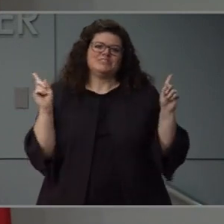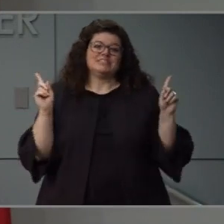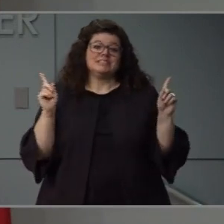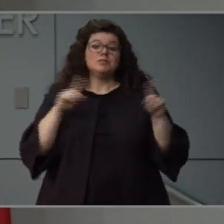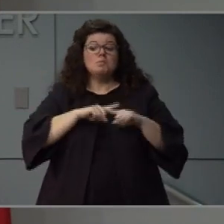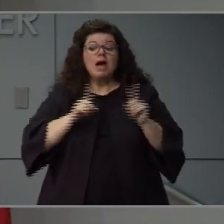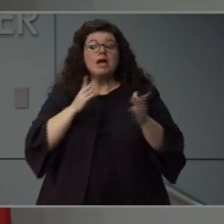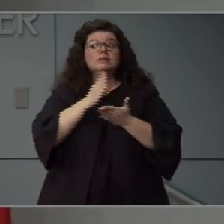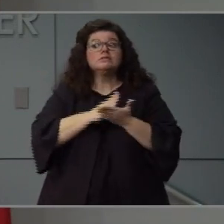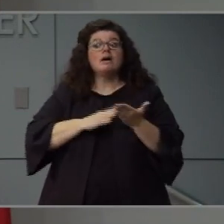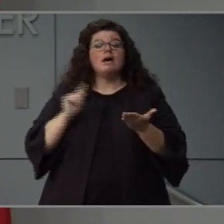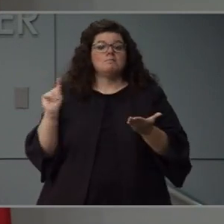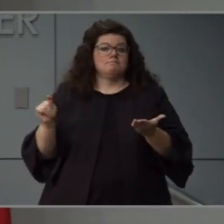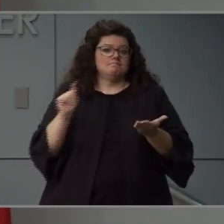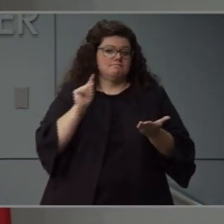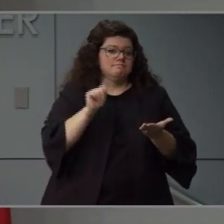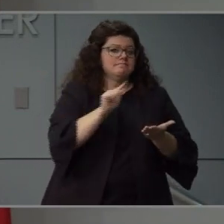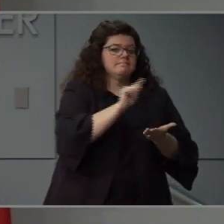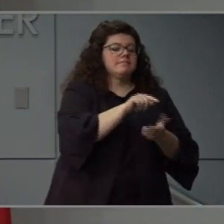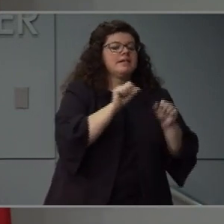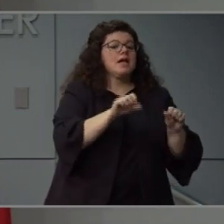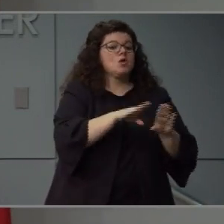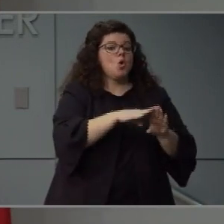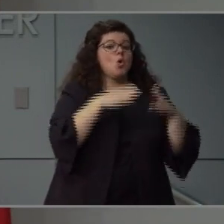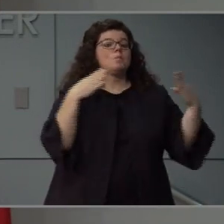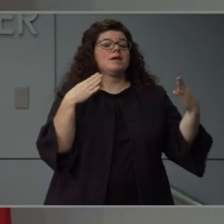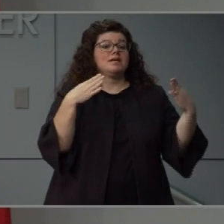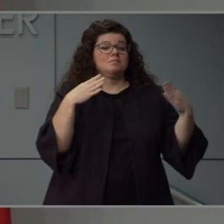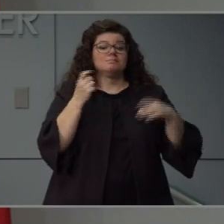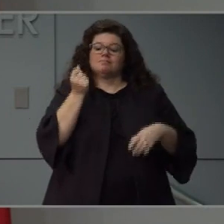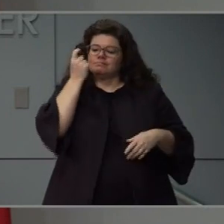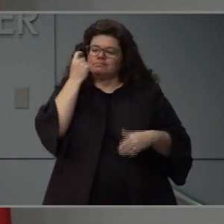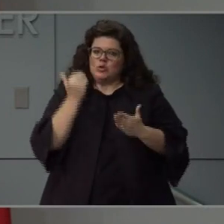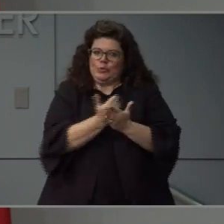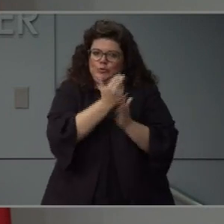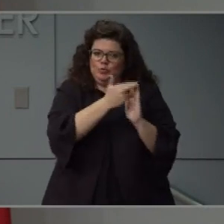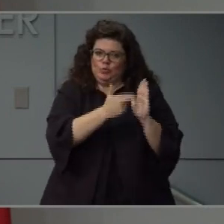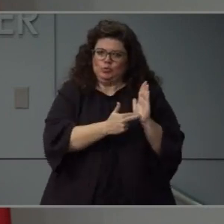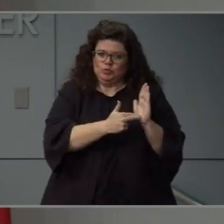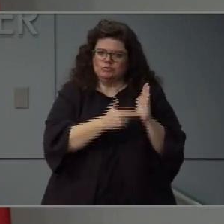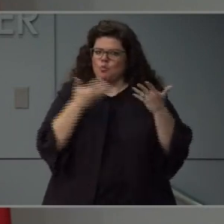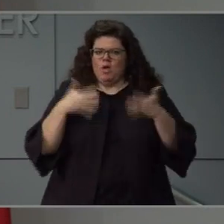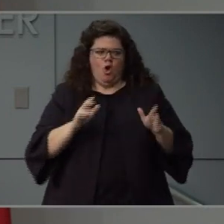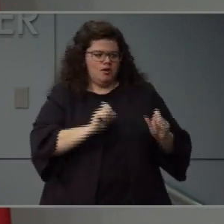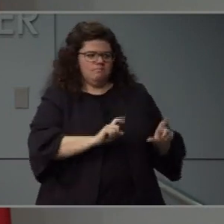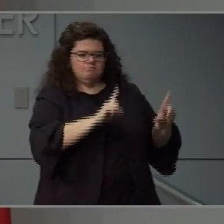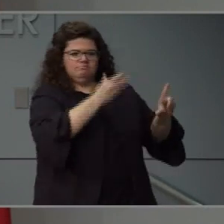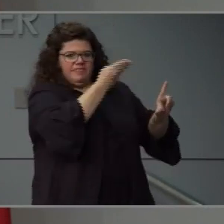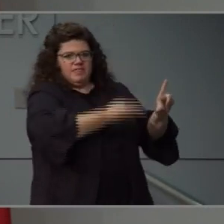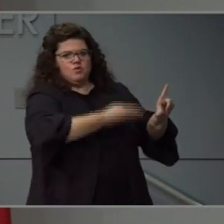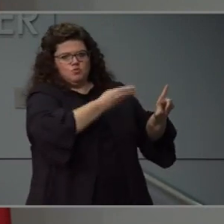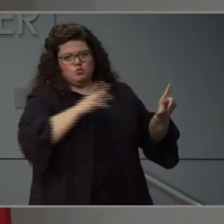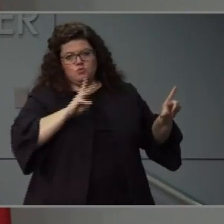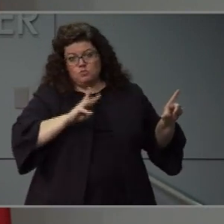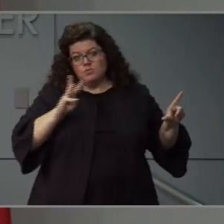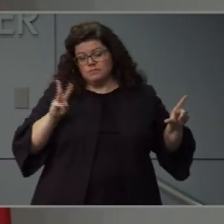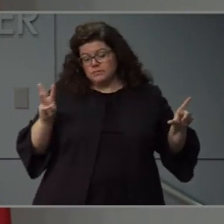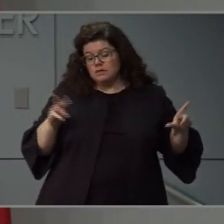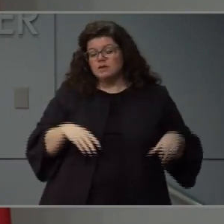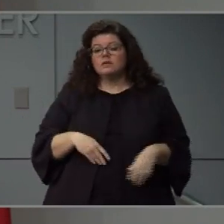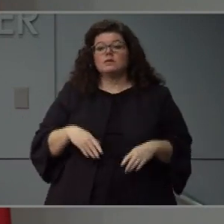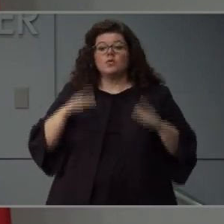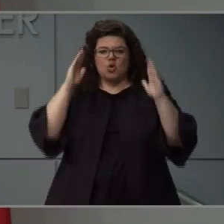to open with some restrictions, and so that guidance is now posted. So we are hoping that a number